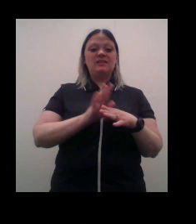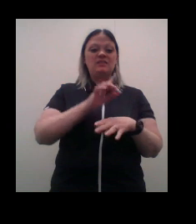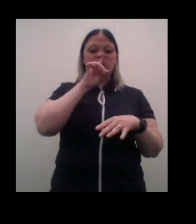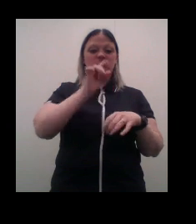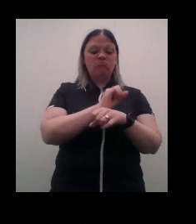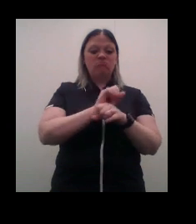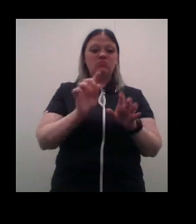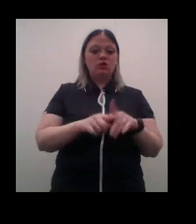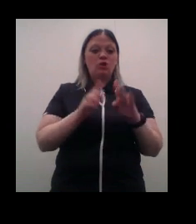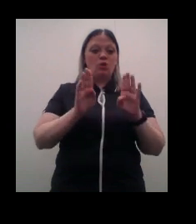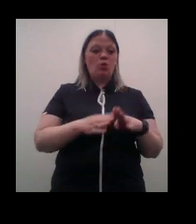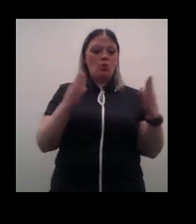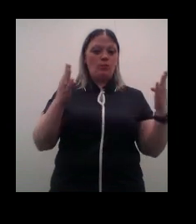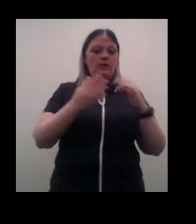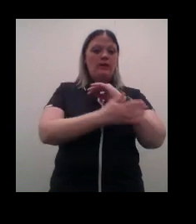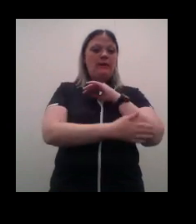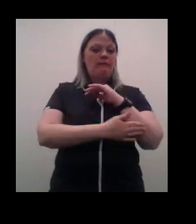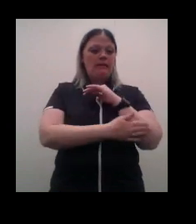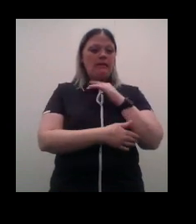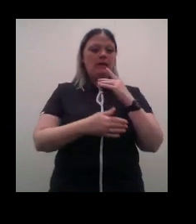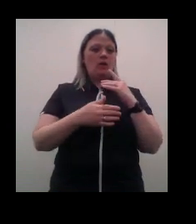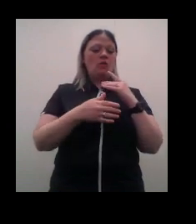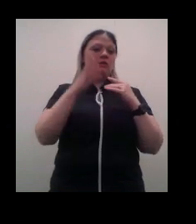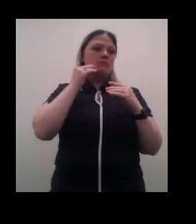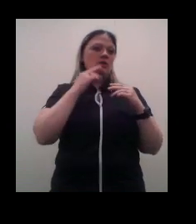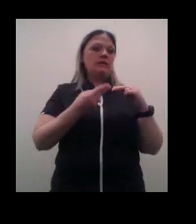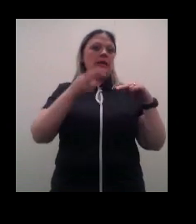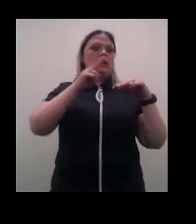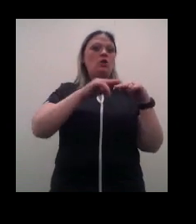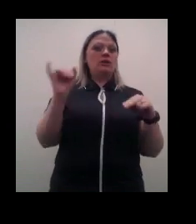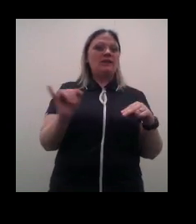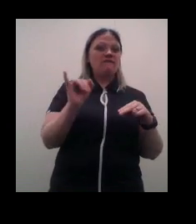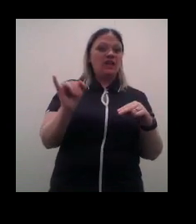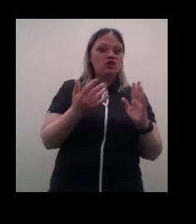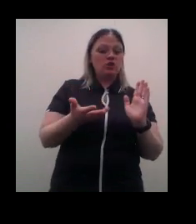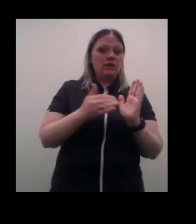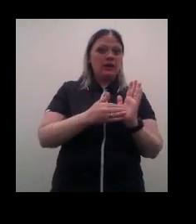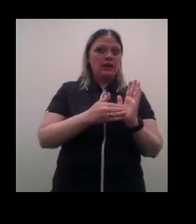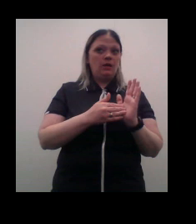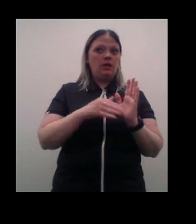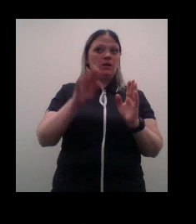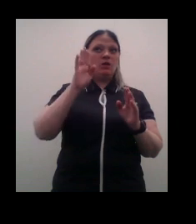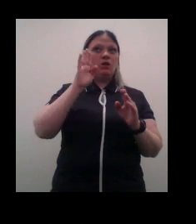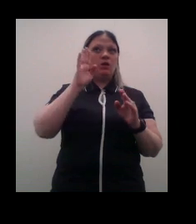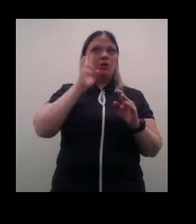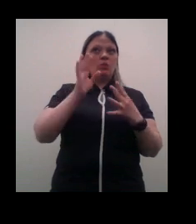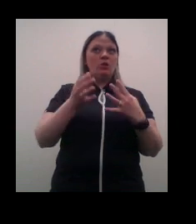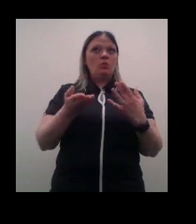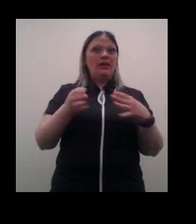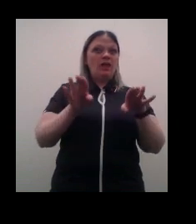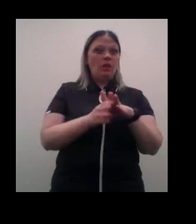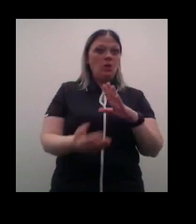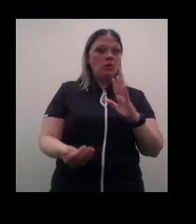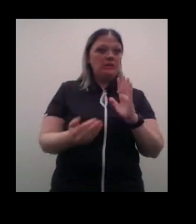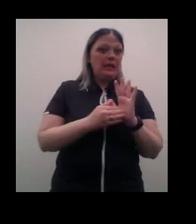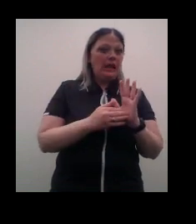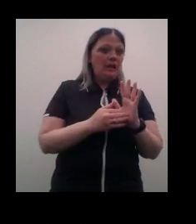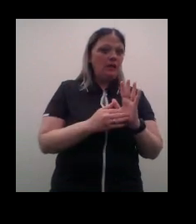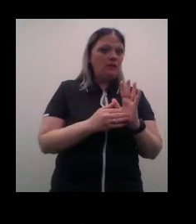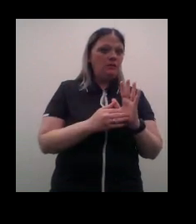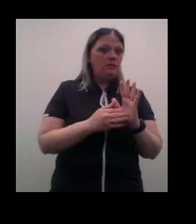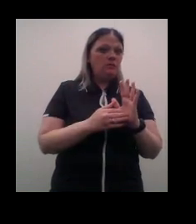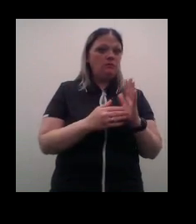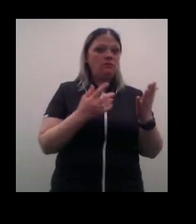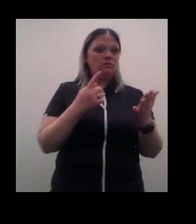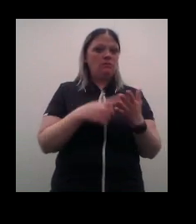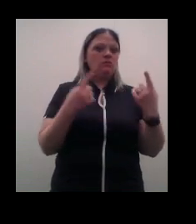county experiences, an increase in infections, will the county, rethink or close places again, or how, will that process